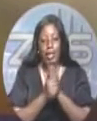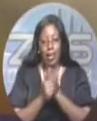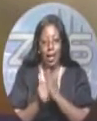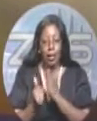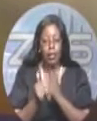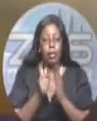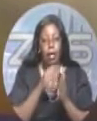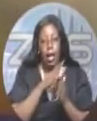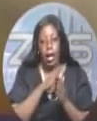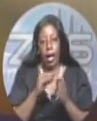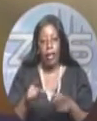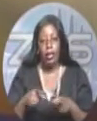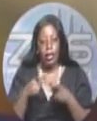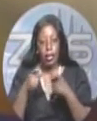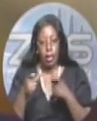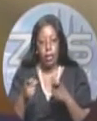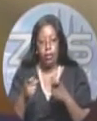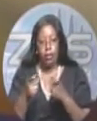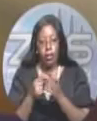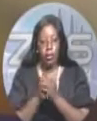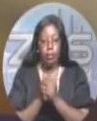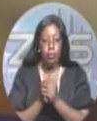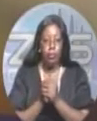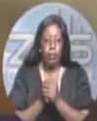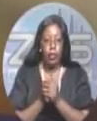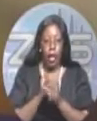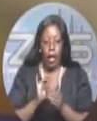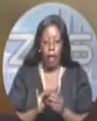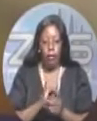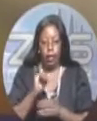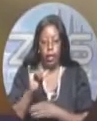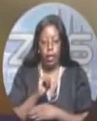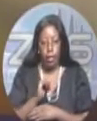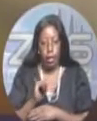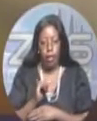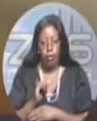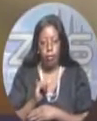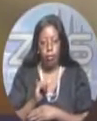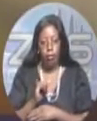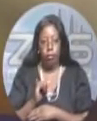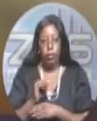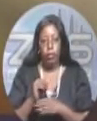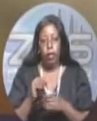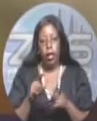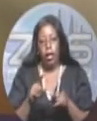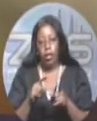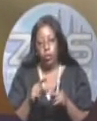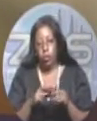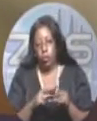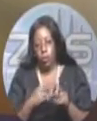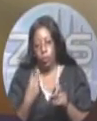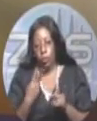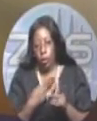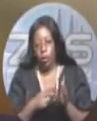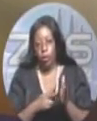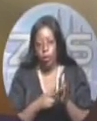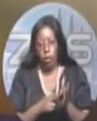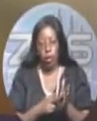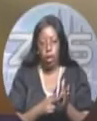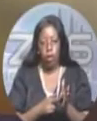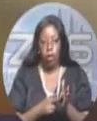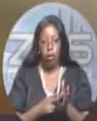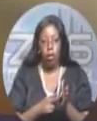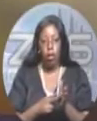know, as much as possible. I feel the same way how we represent with our